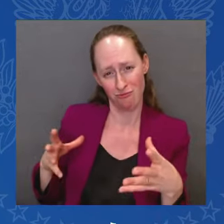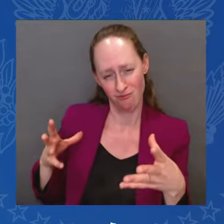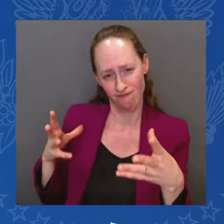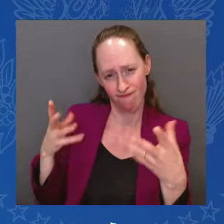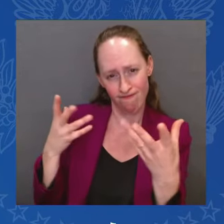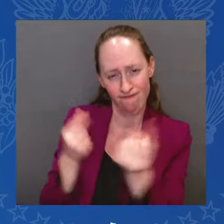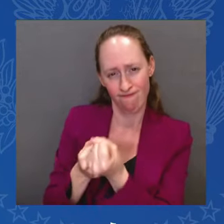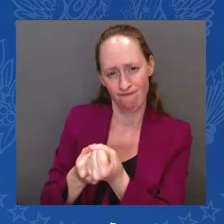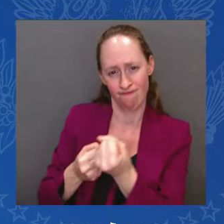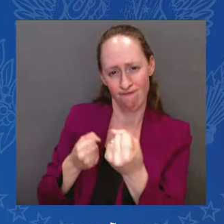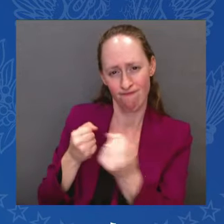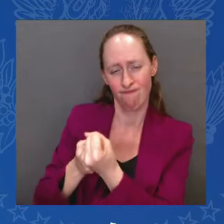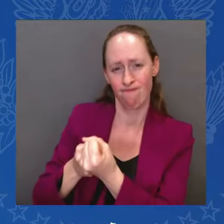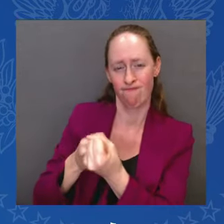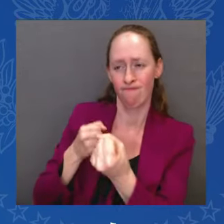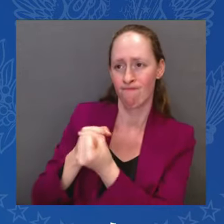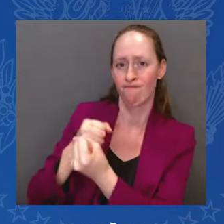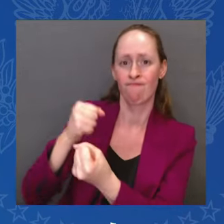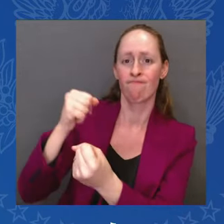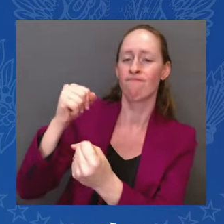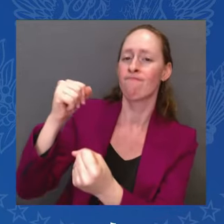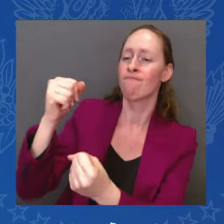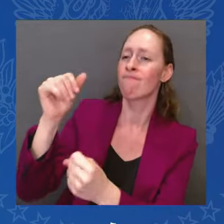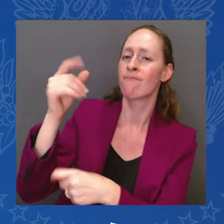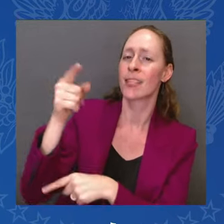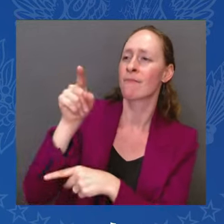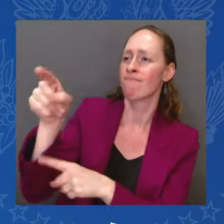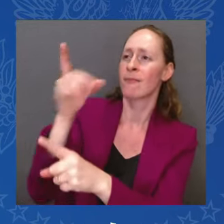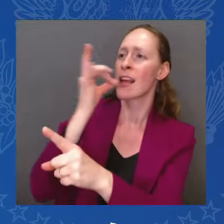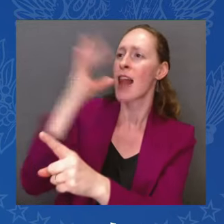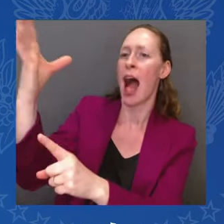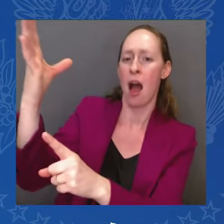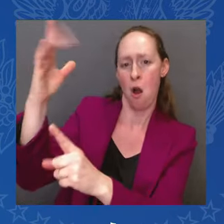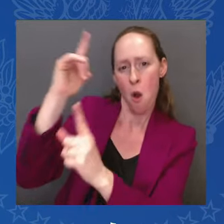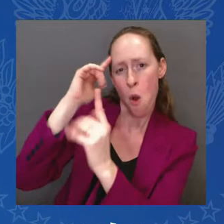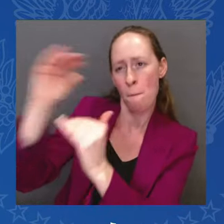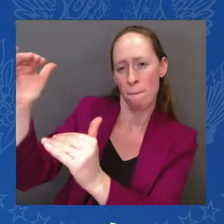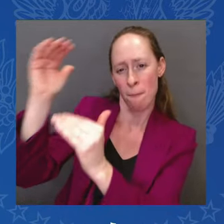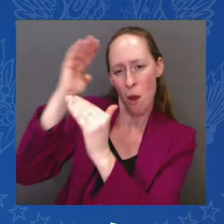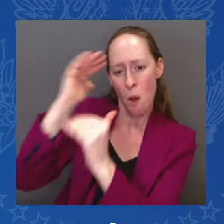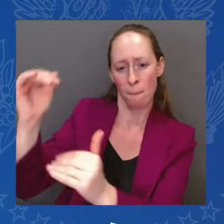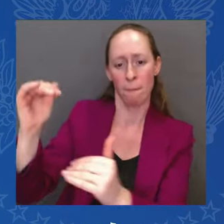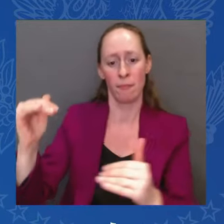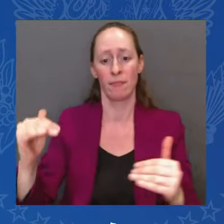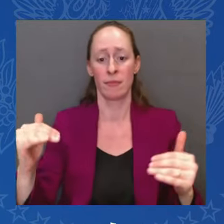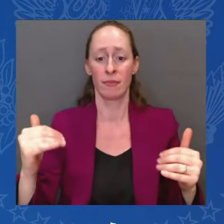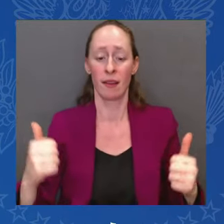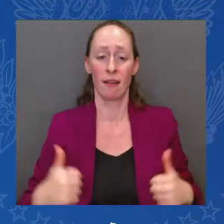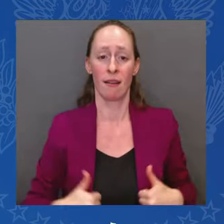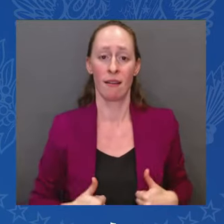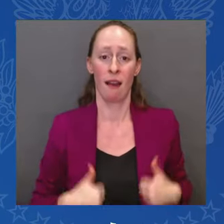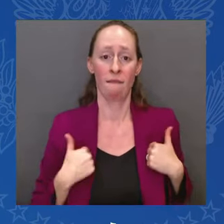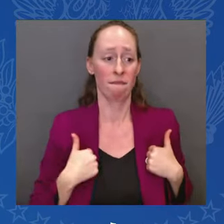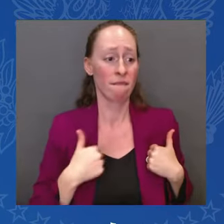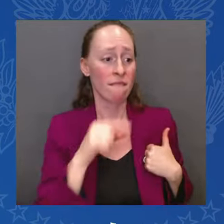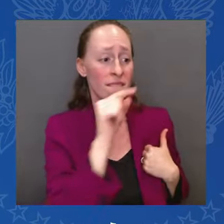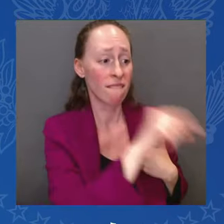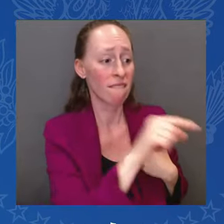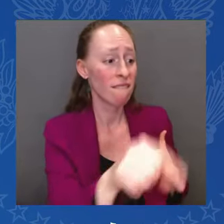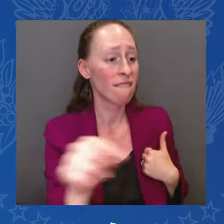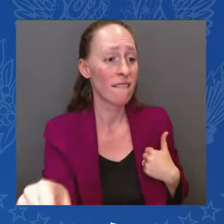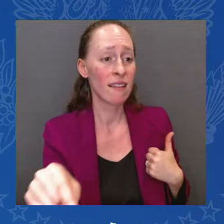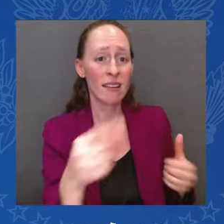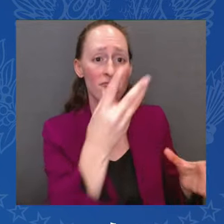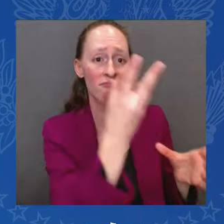you continue to give us all. For the lives we have lost, for the lives we can save, we can do